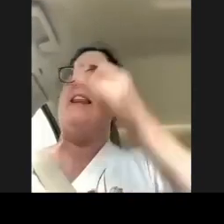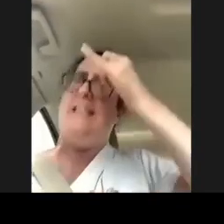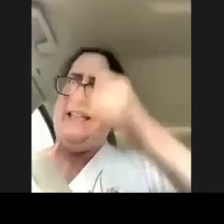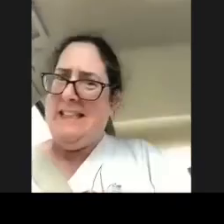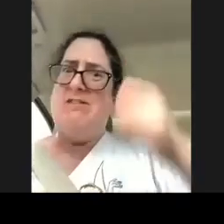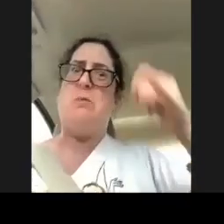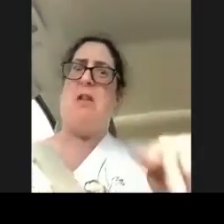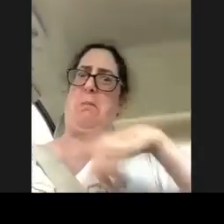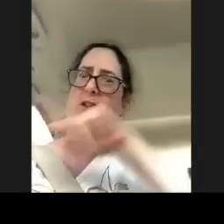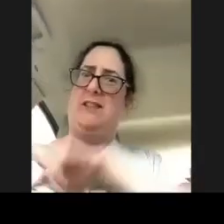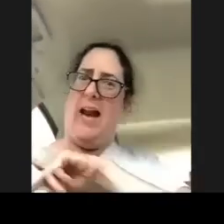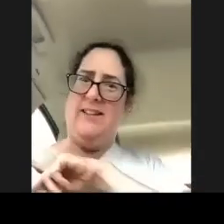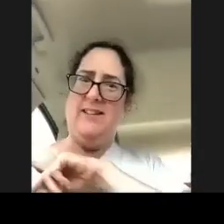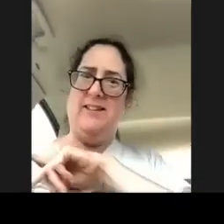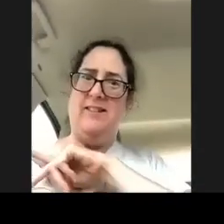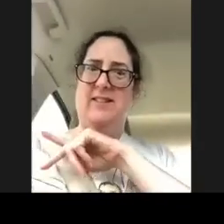you know, not regular,